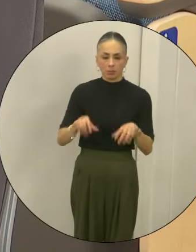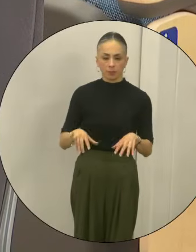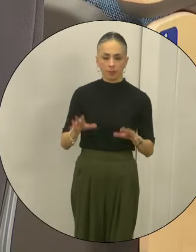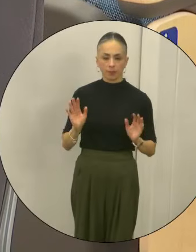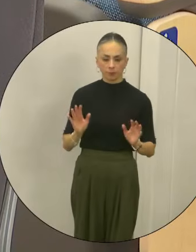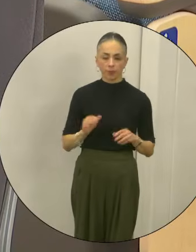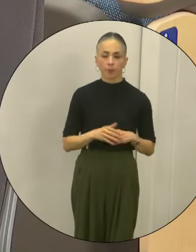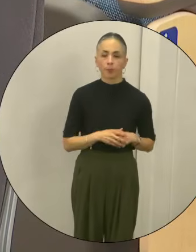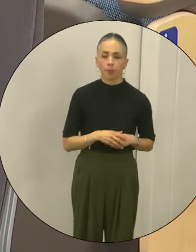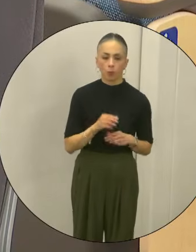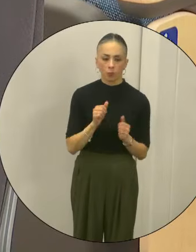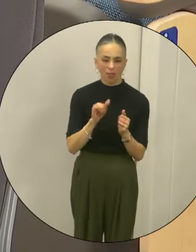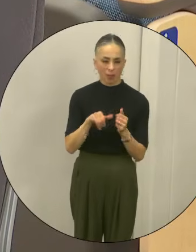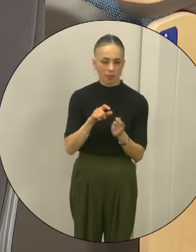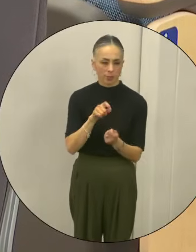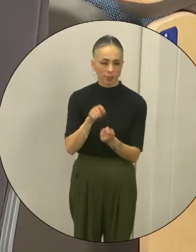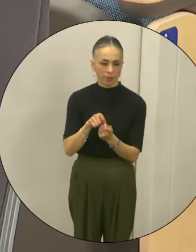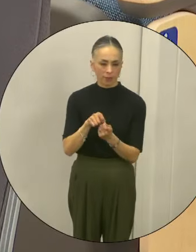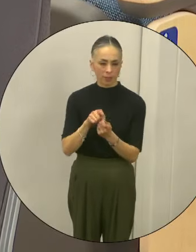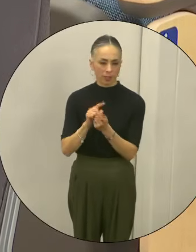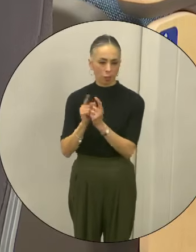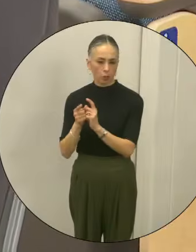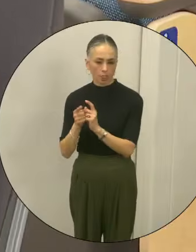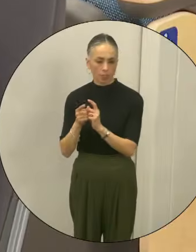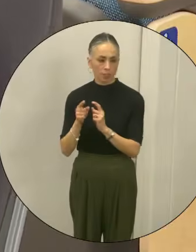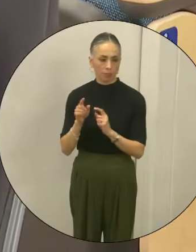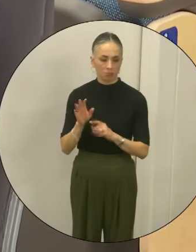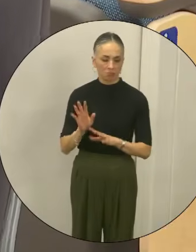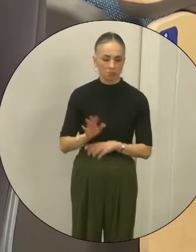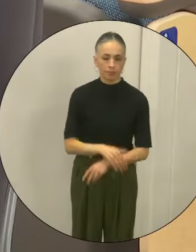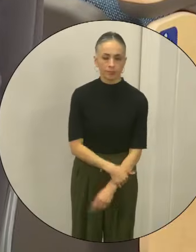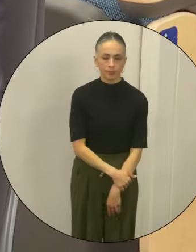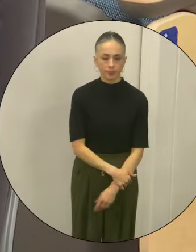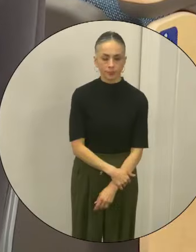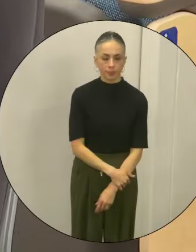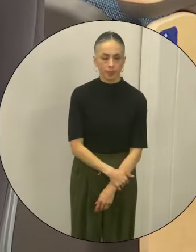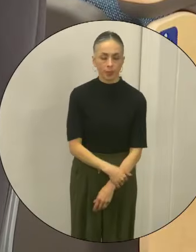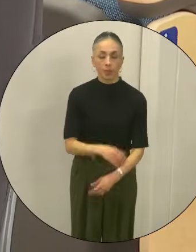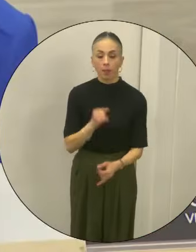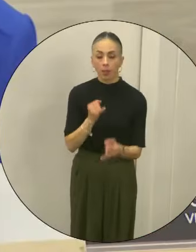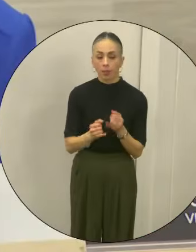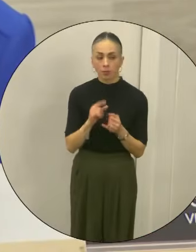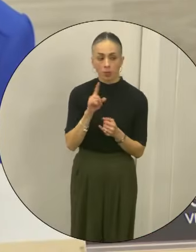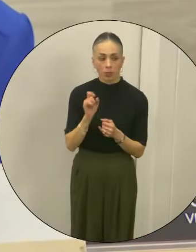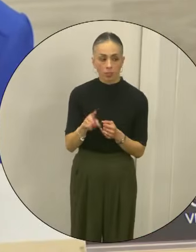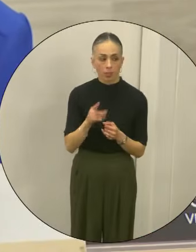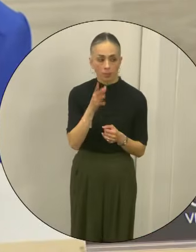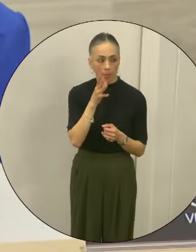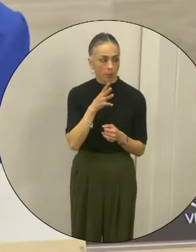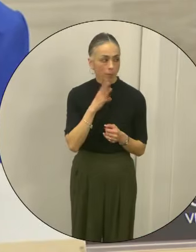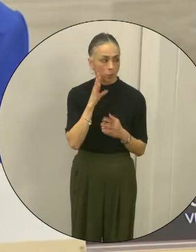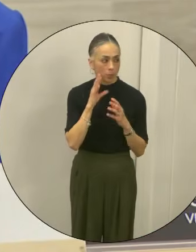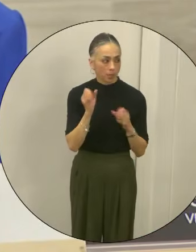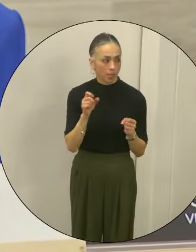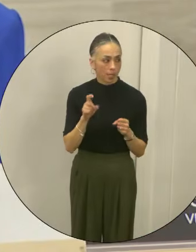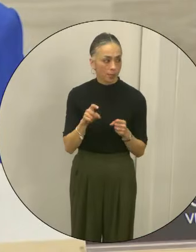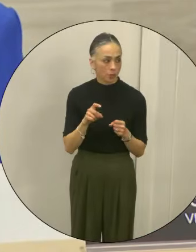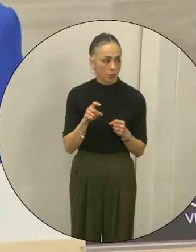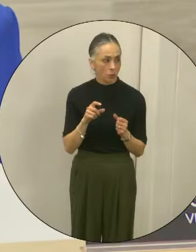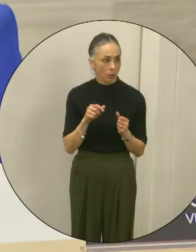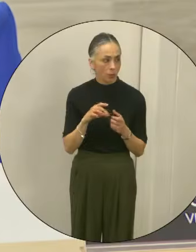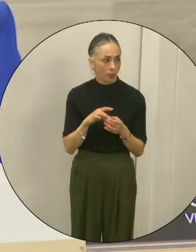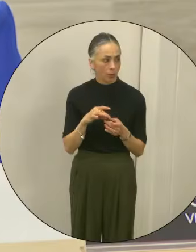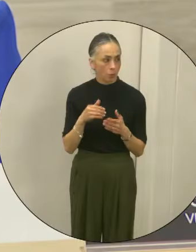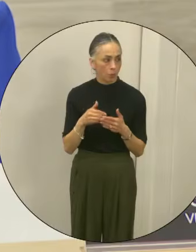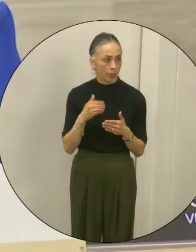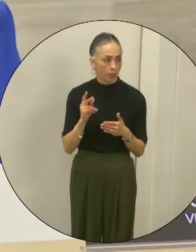this specific iteration of the biennium. And then my last question, Madam President, has to do with the